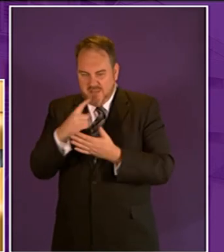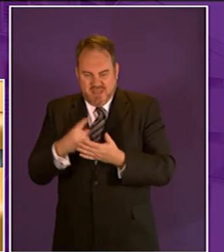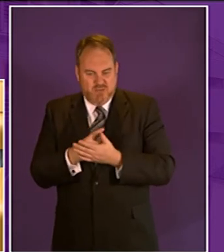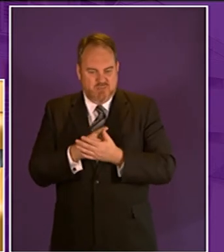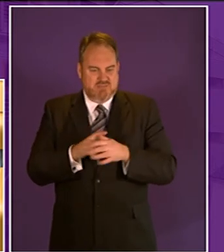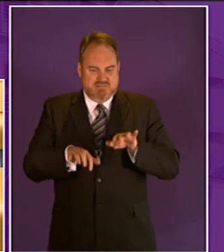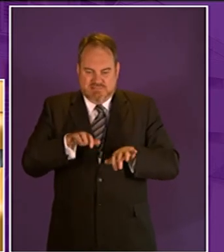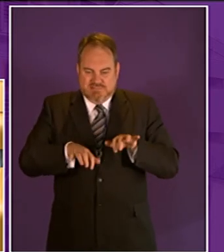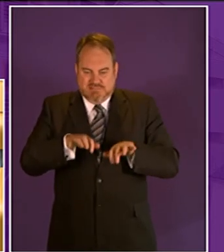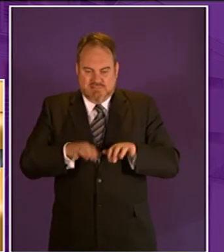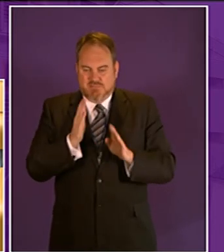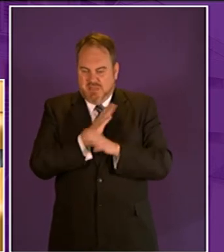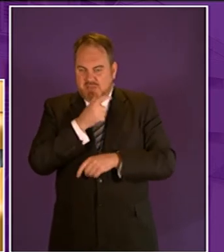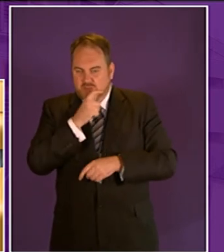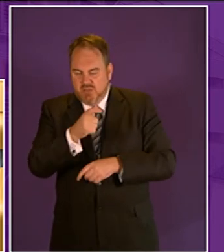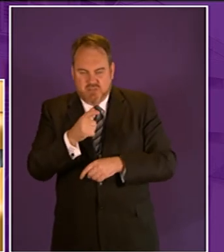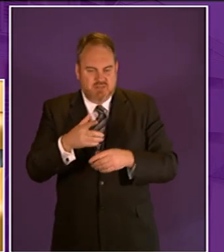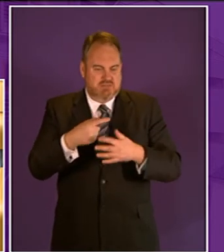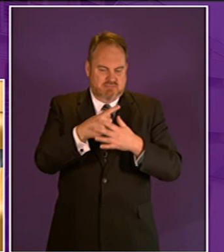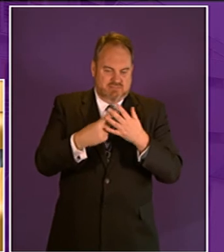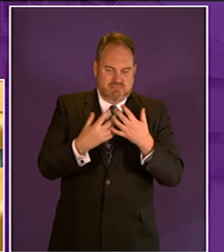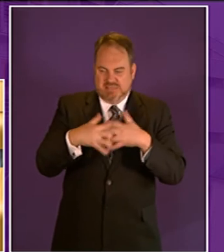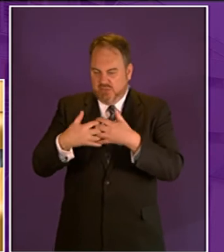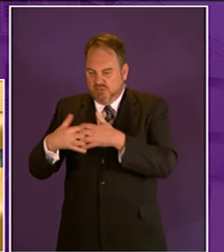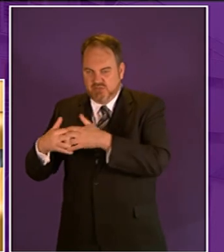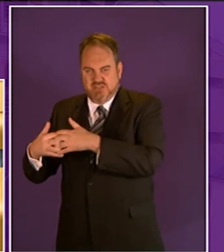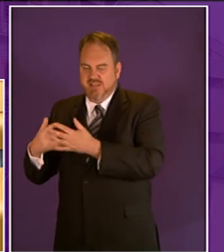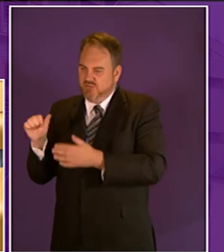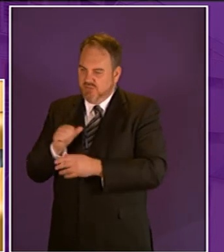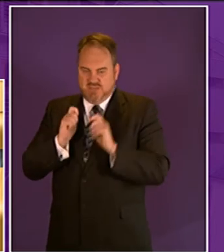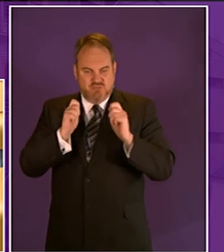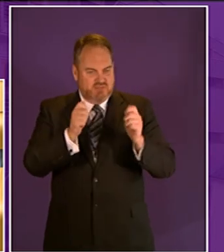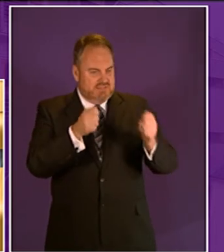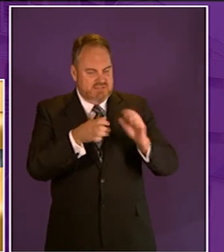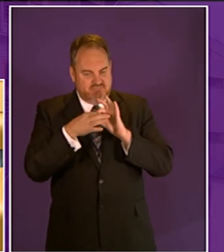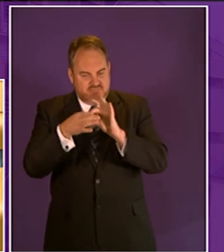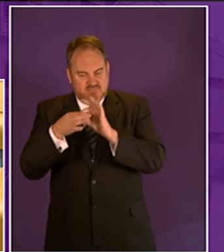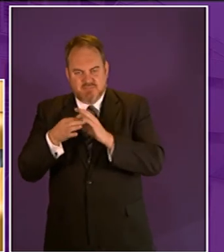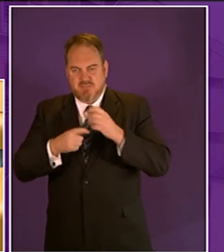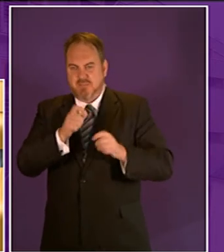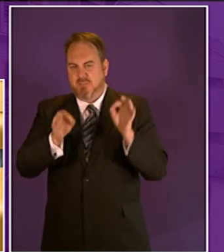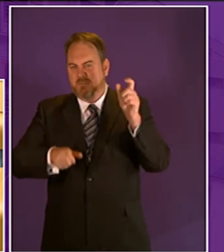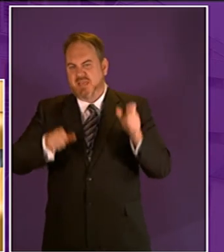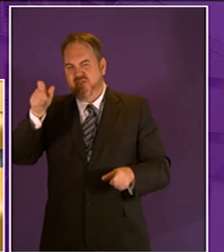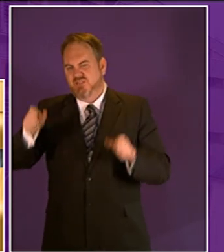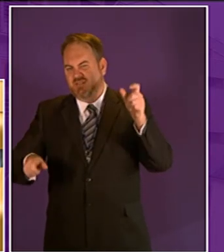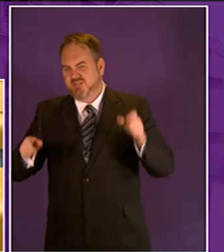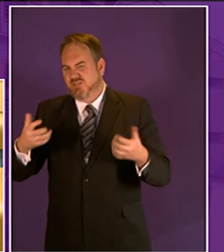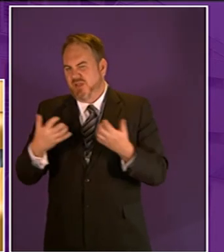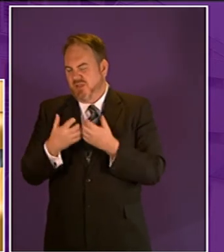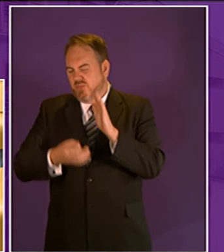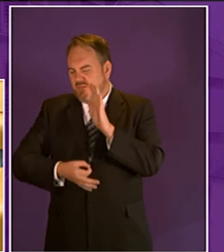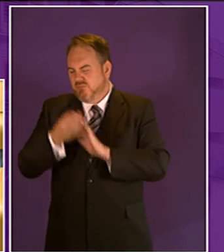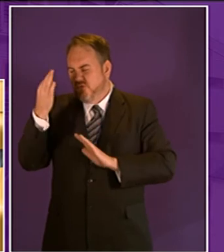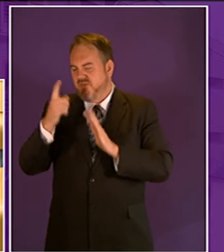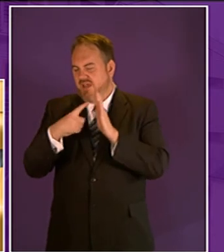long passwords, for example. So can the Cabinet Secretary give us assurances that any improvements made to the security of NHS